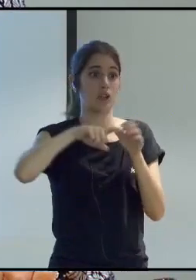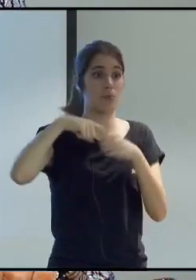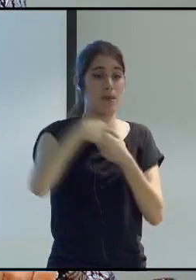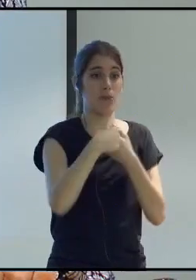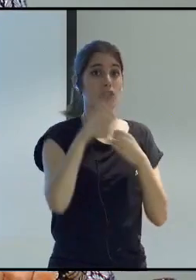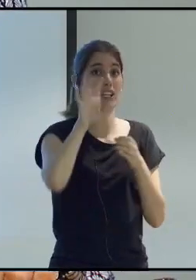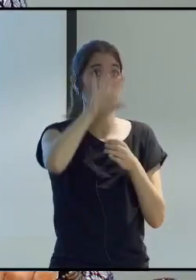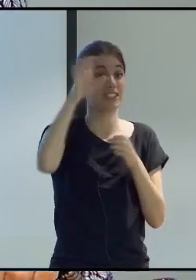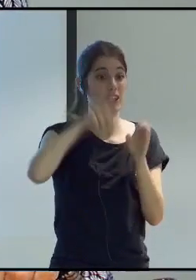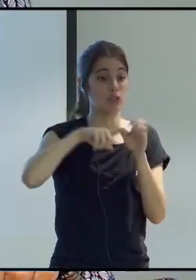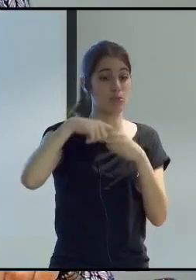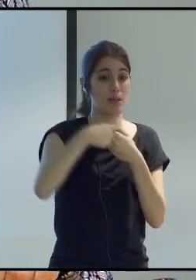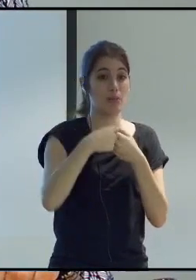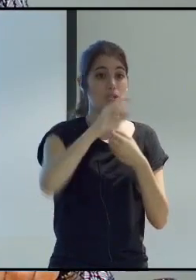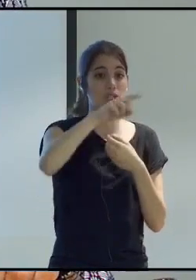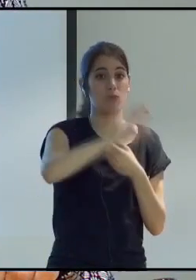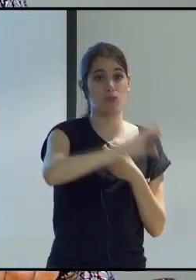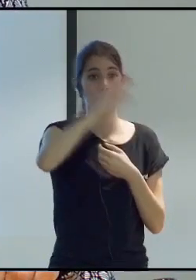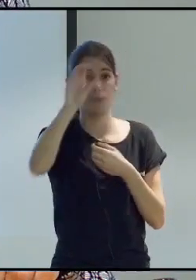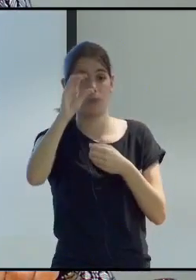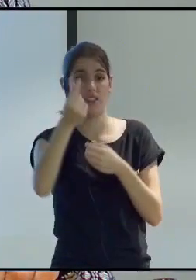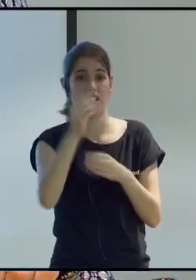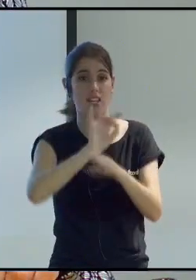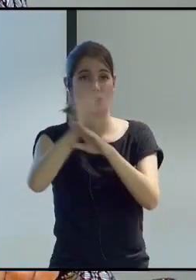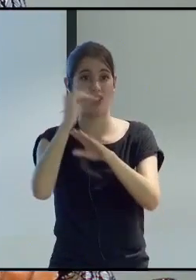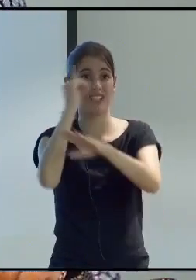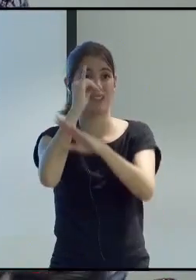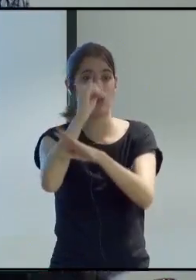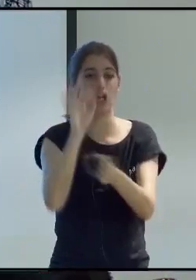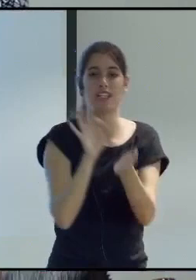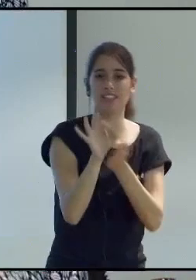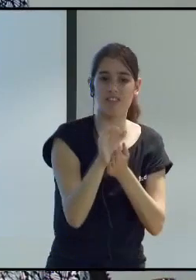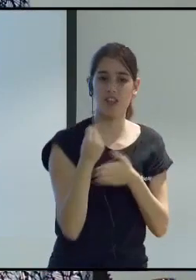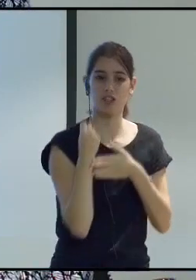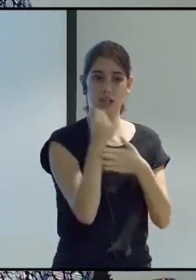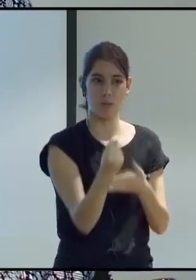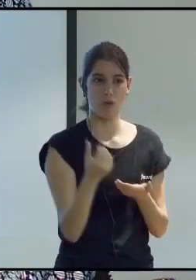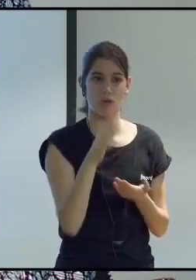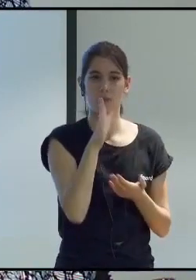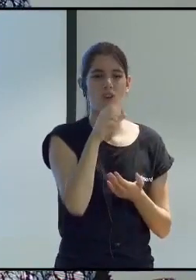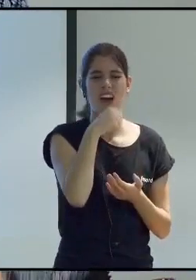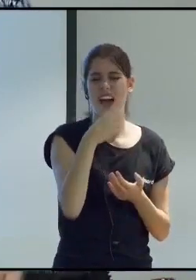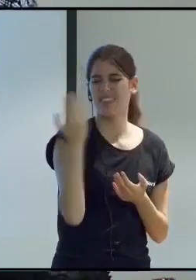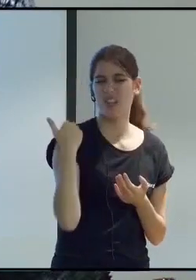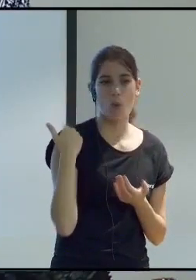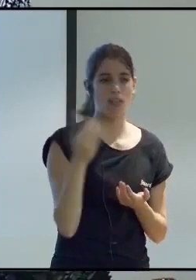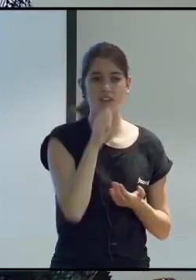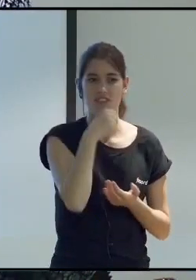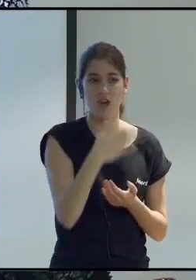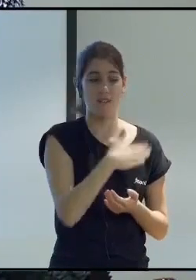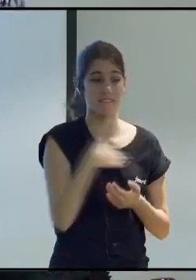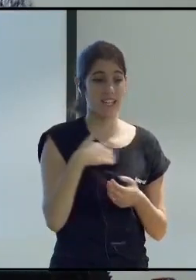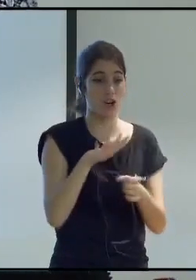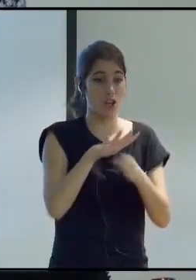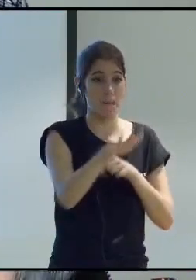institutions and to old-fashioned support services. So we are really trying to have some impact on it, especially now they are